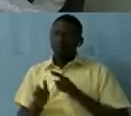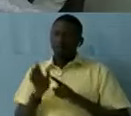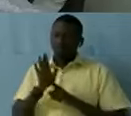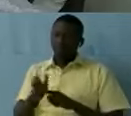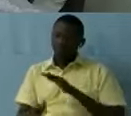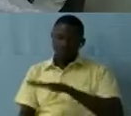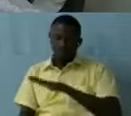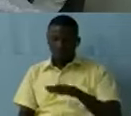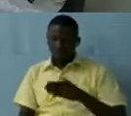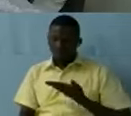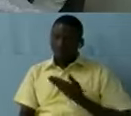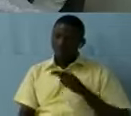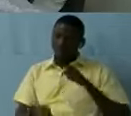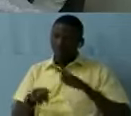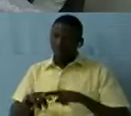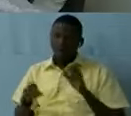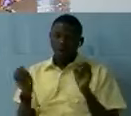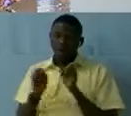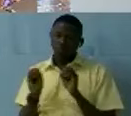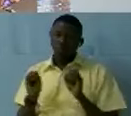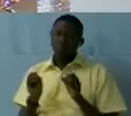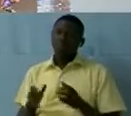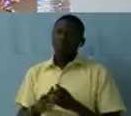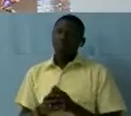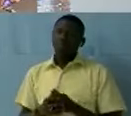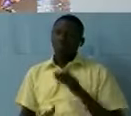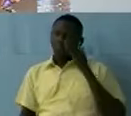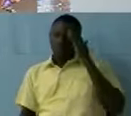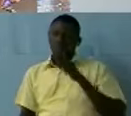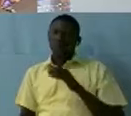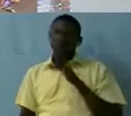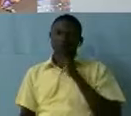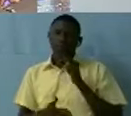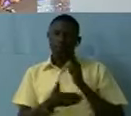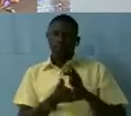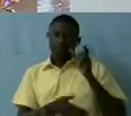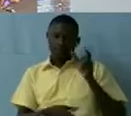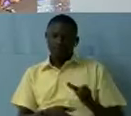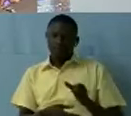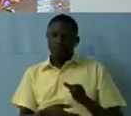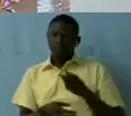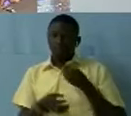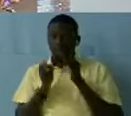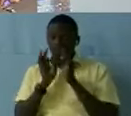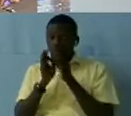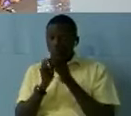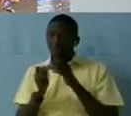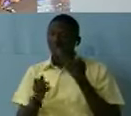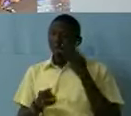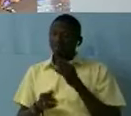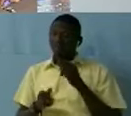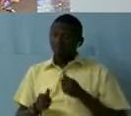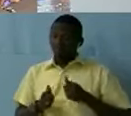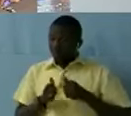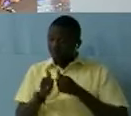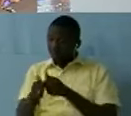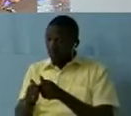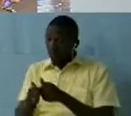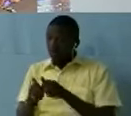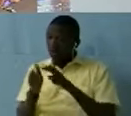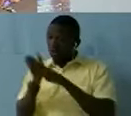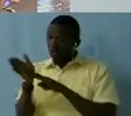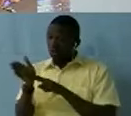them. Thank you, Mr. Witness. So you're telling this commission that if you abide by the rules of taking your ARVs,